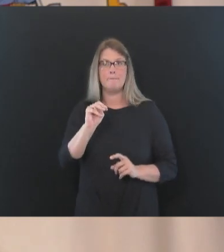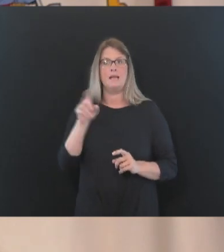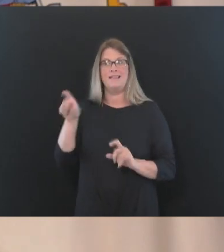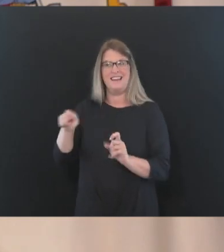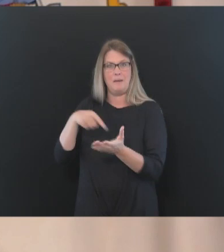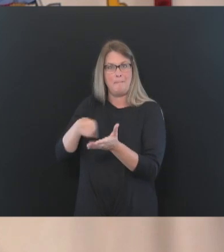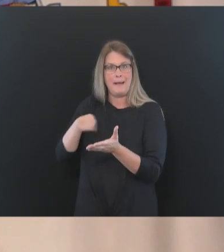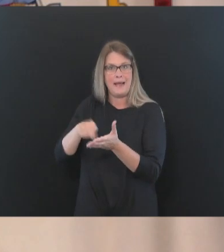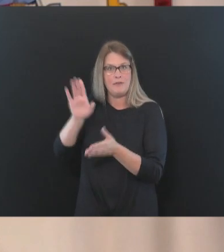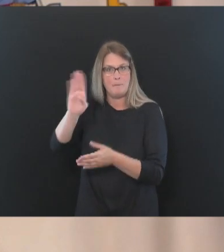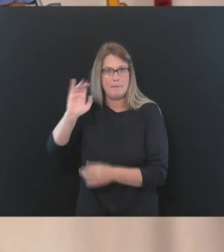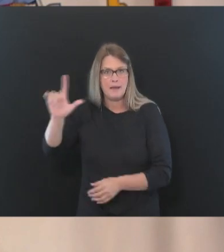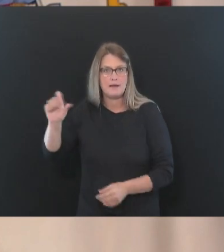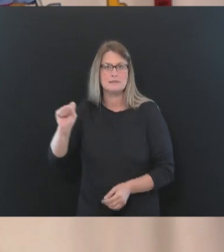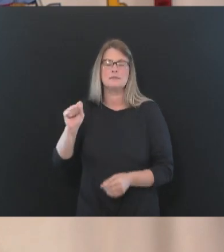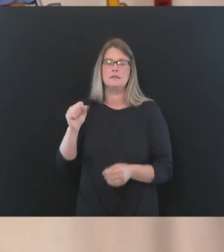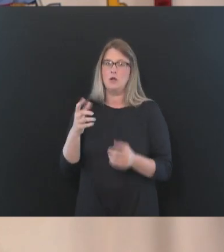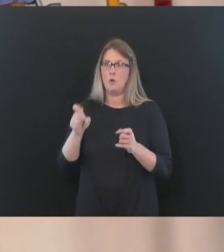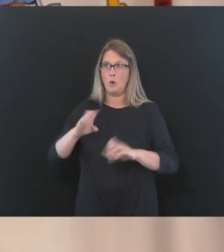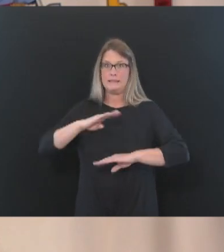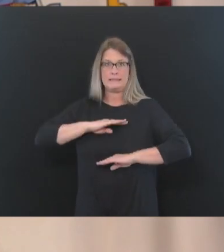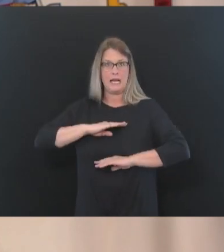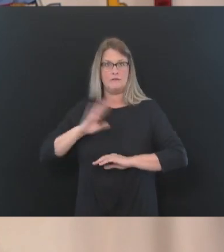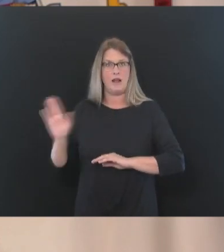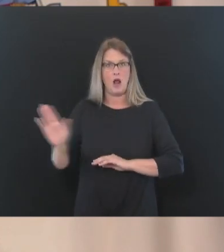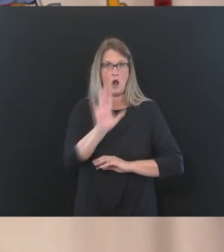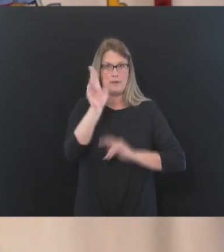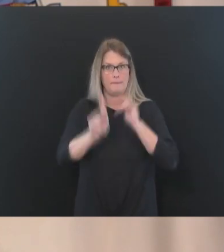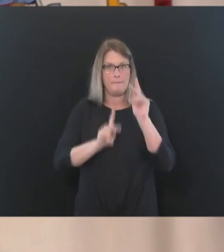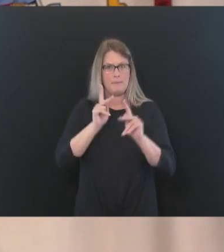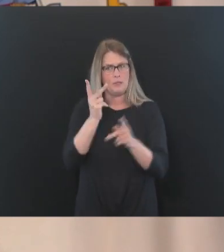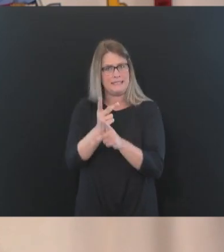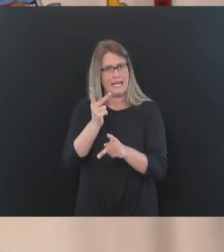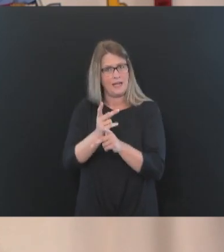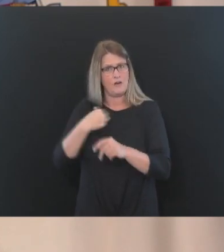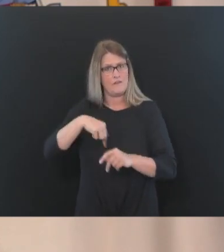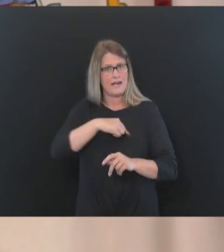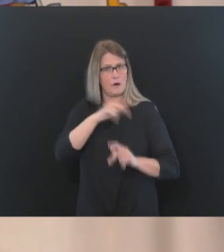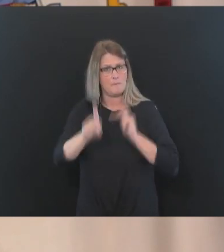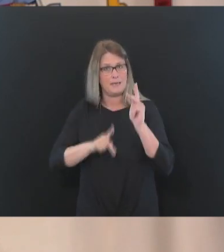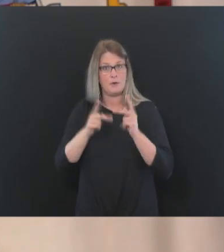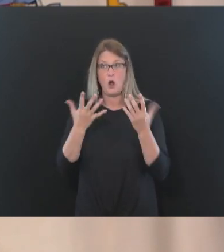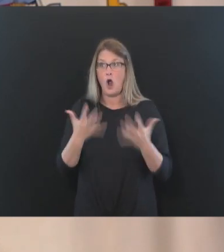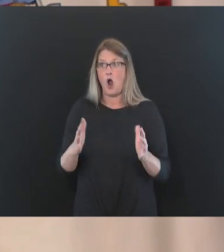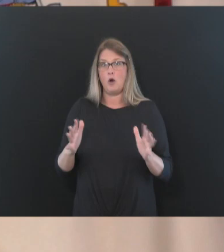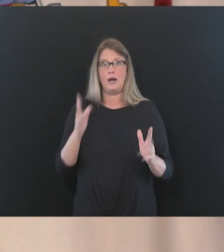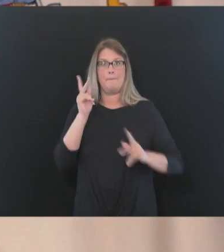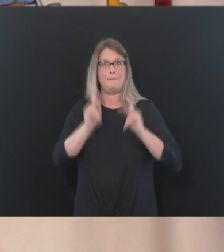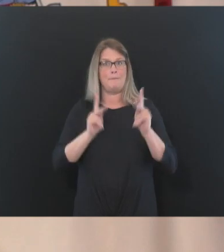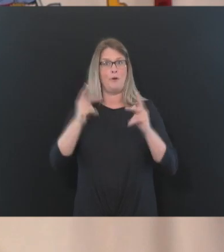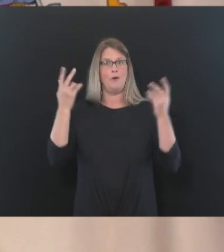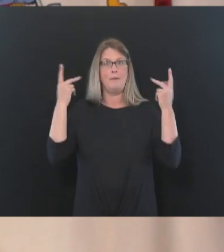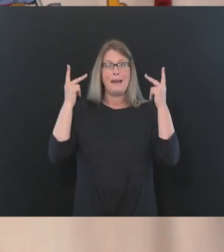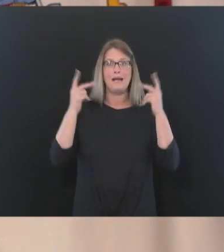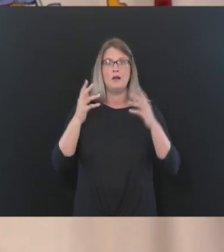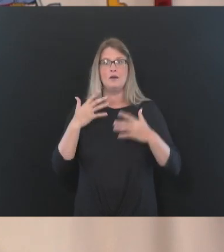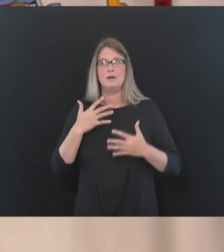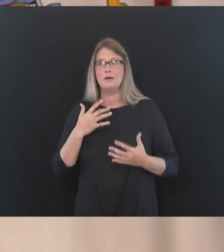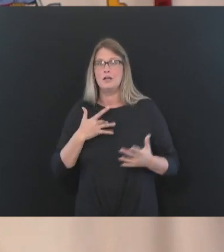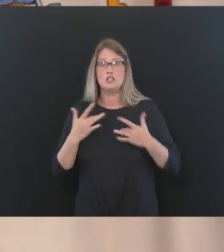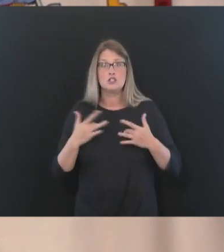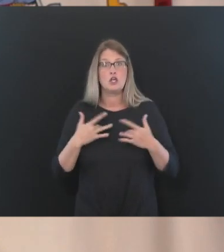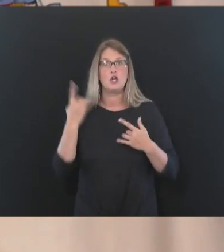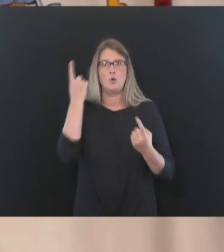utility bills and whatever. We got to get them satisfied, and we got to get them taken care of because they got enough on their mind, scared to death about the